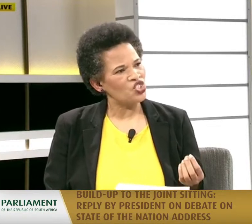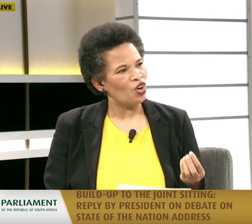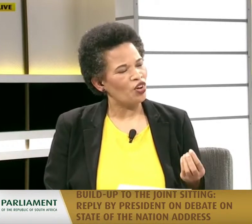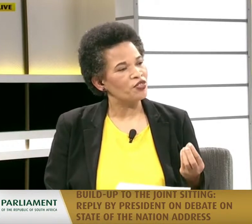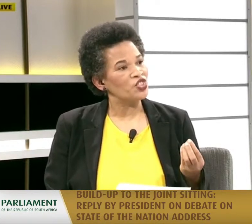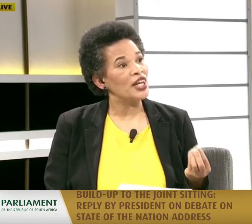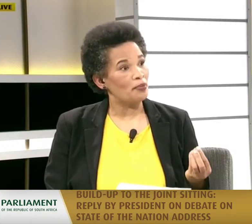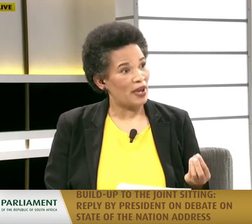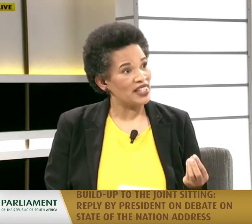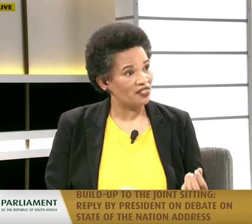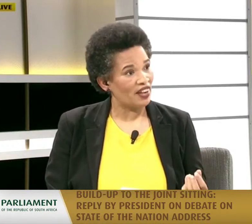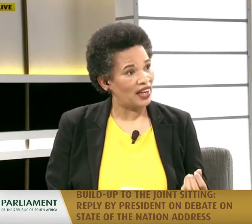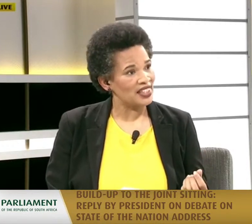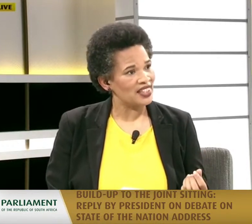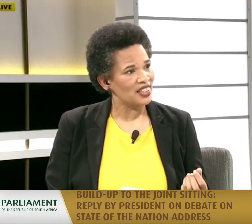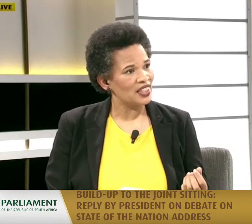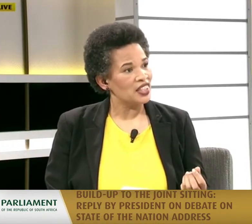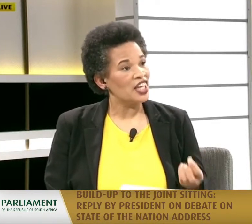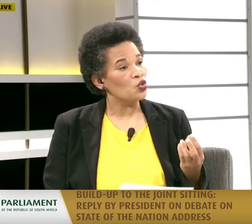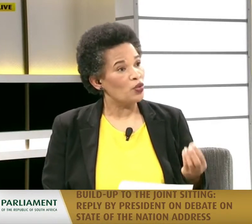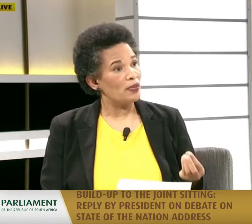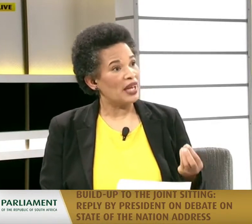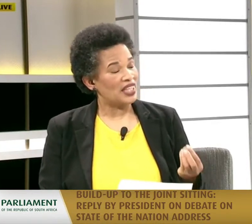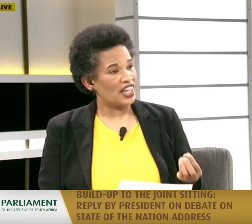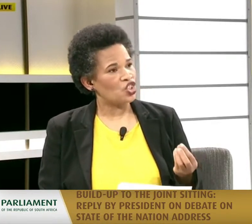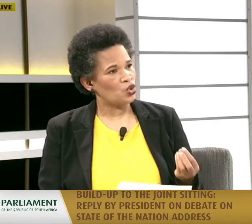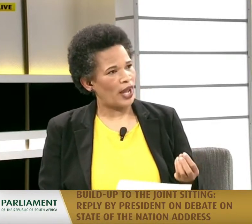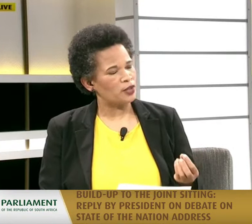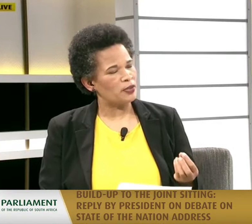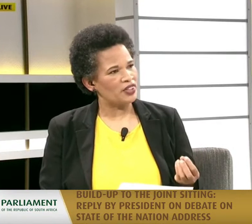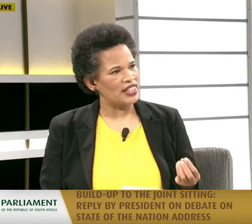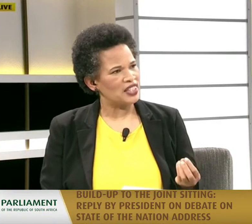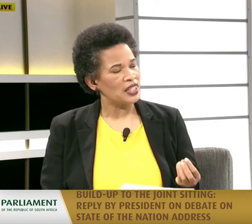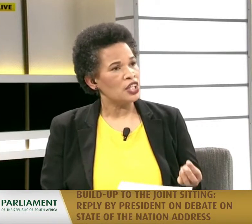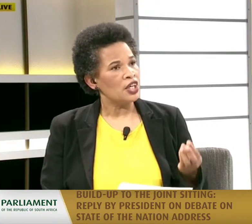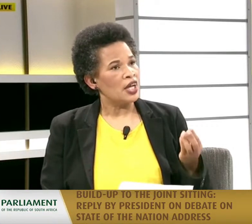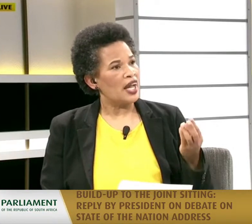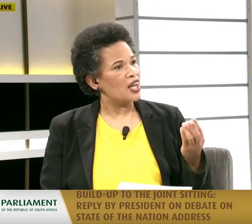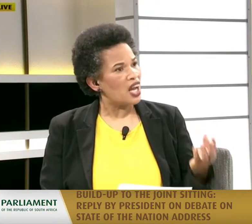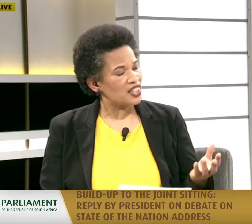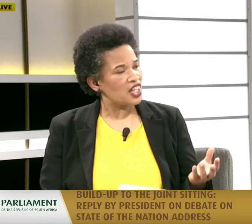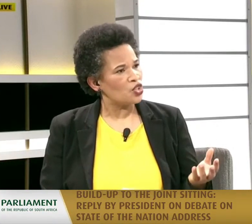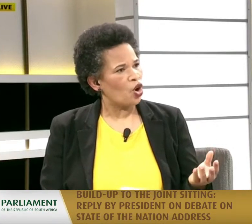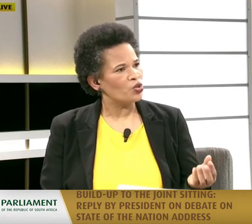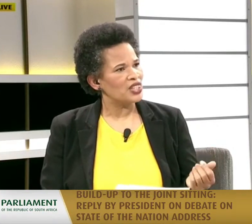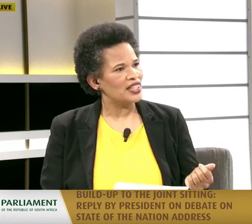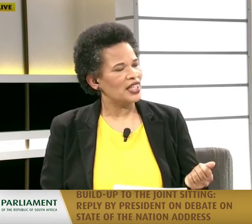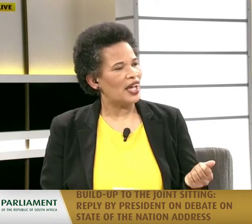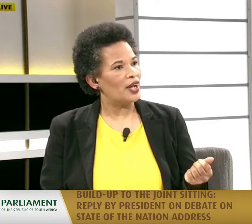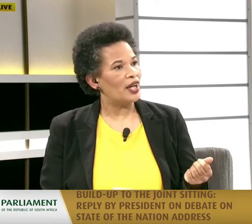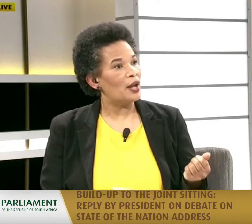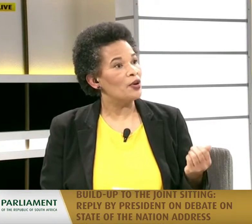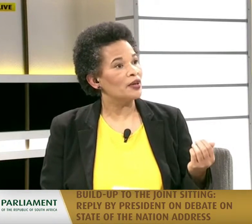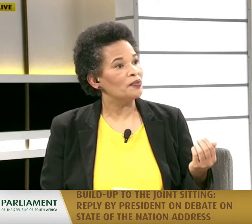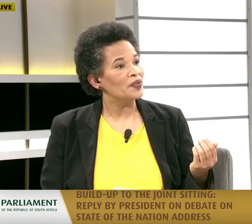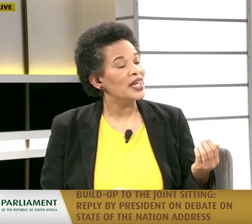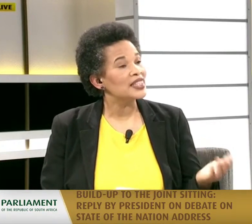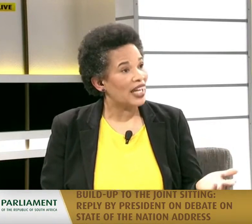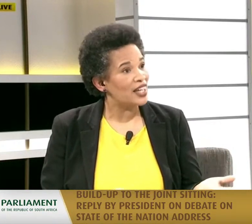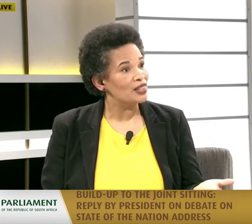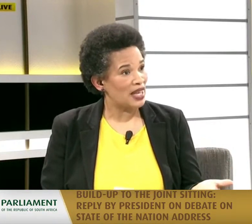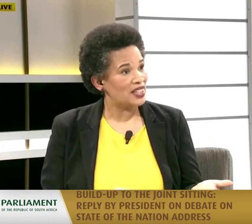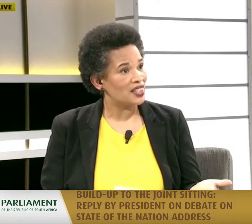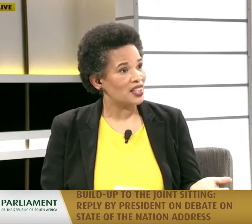the issue of gender-based violence that women get to experience. Last year, you hosted